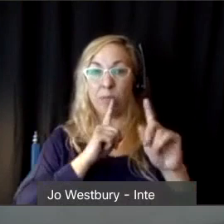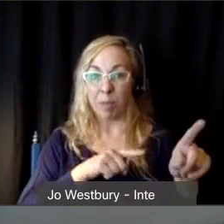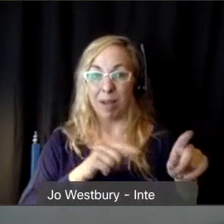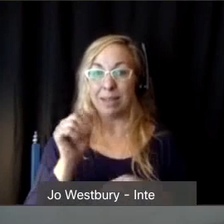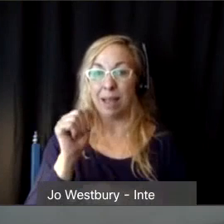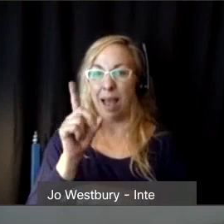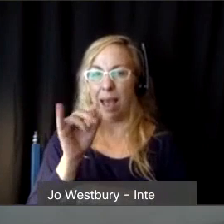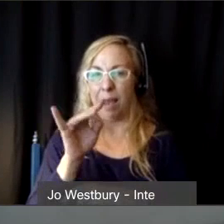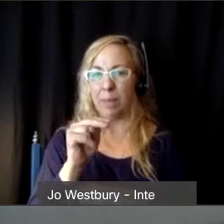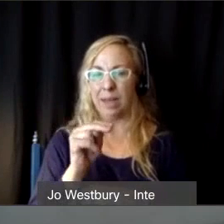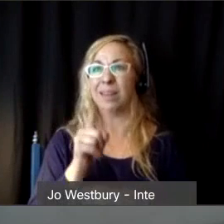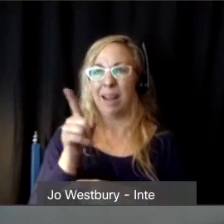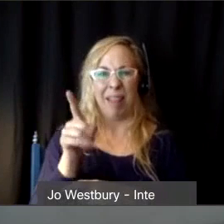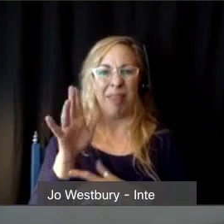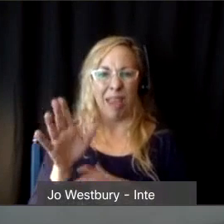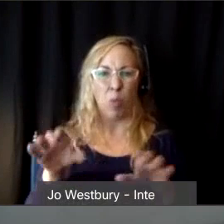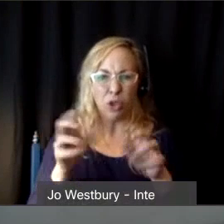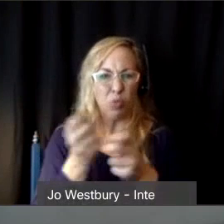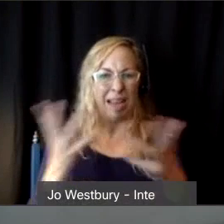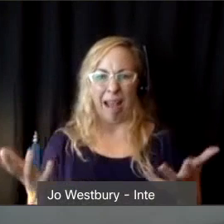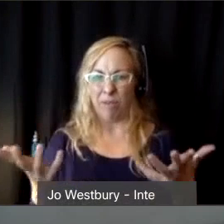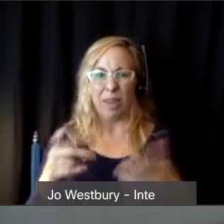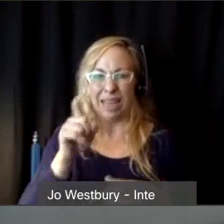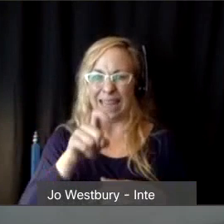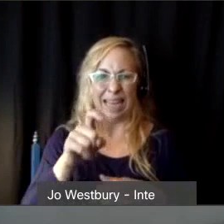was doing what was necessary to help support folks.